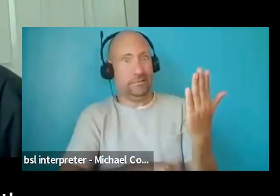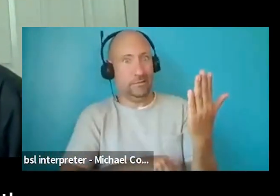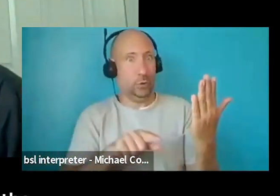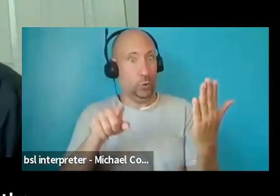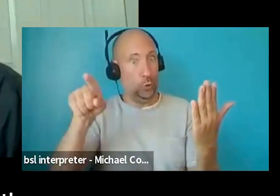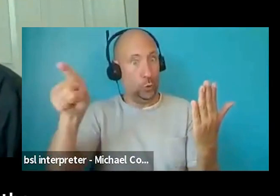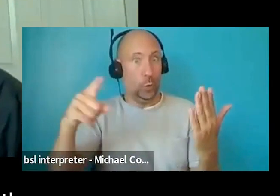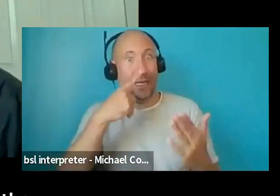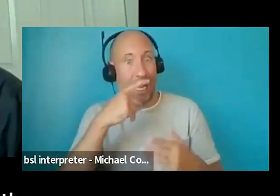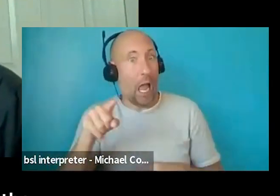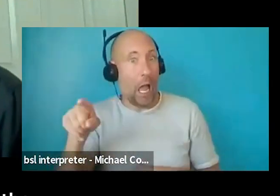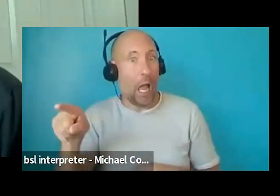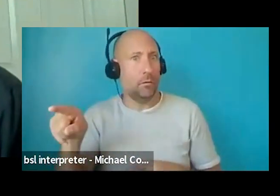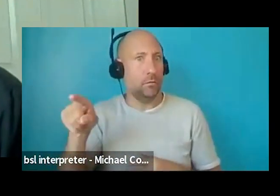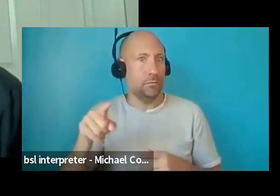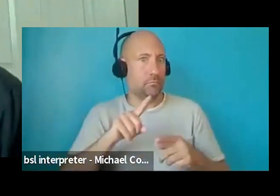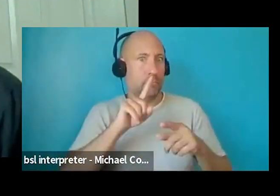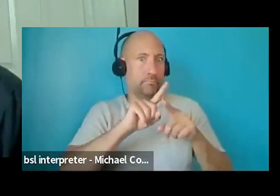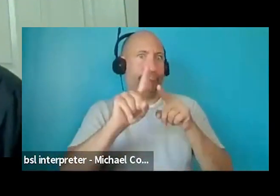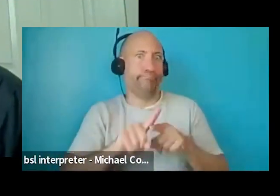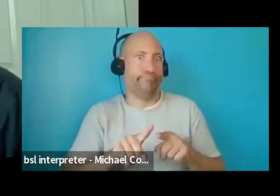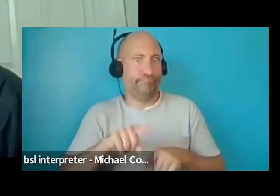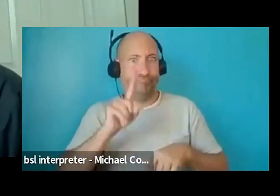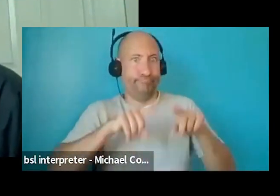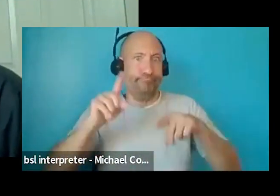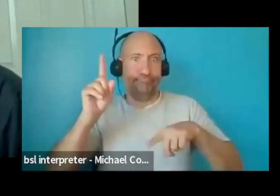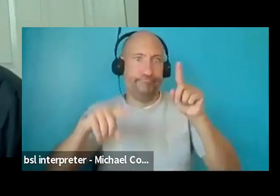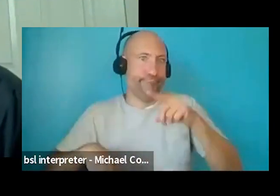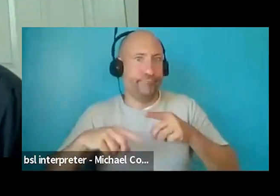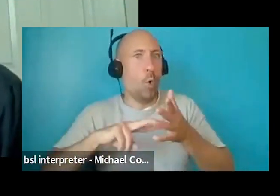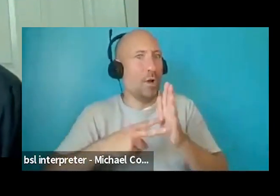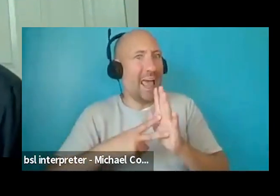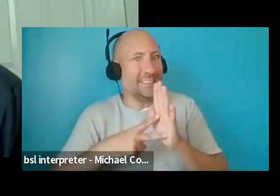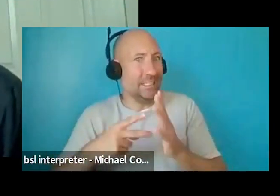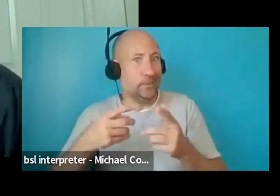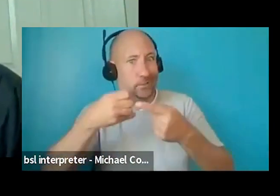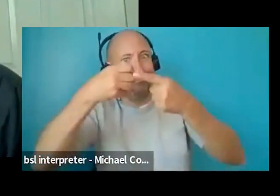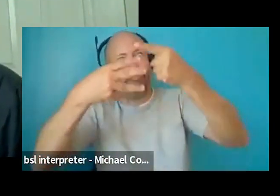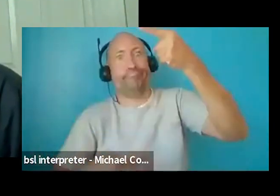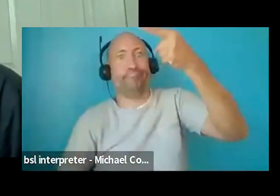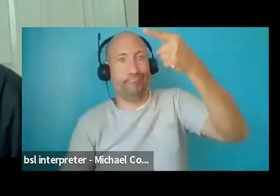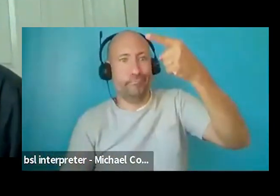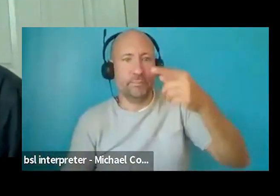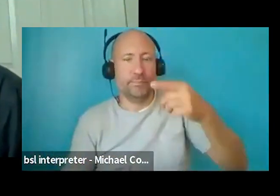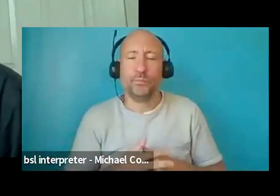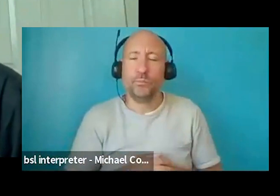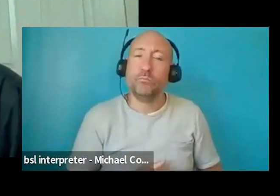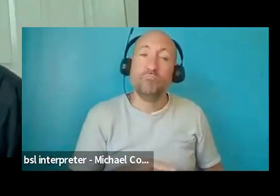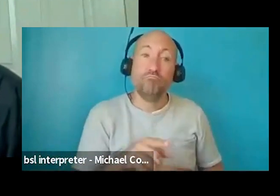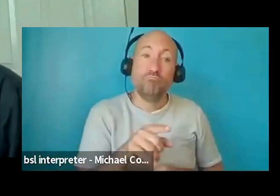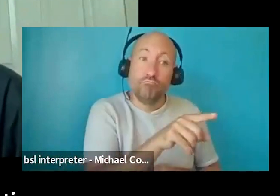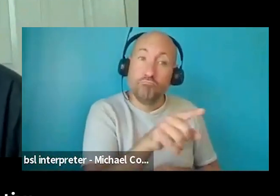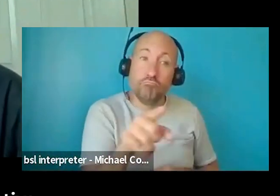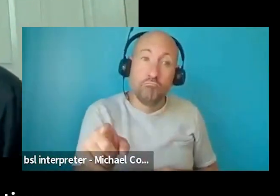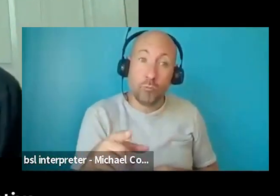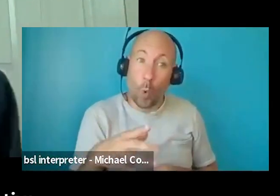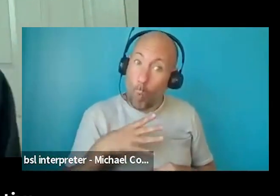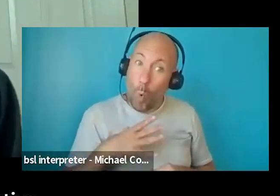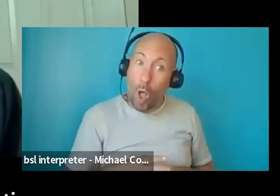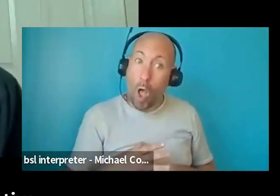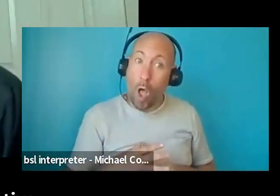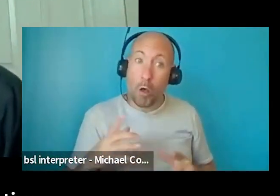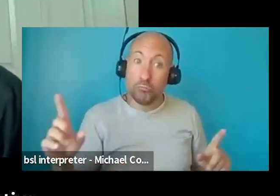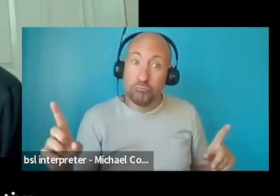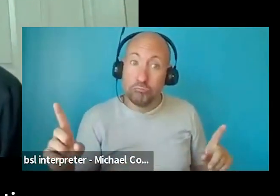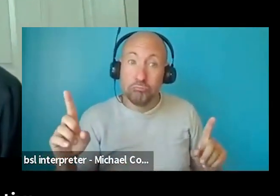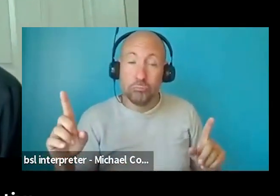of organizations that are on there. They're quite varied. And then in regards to if you do decide to travel or to